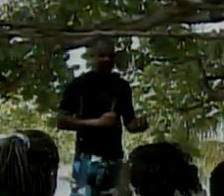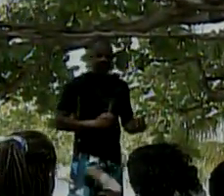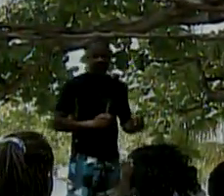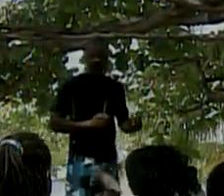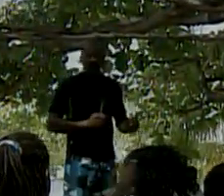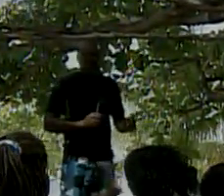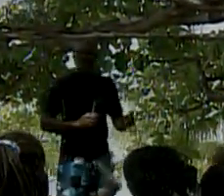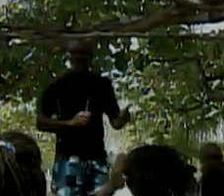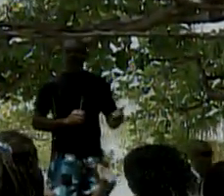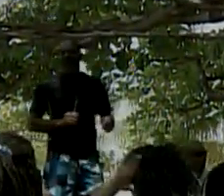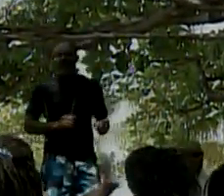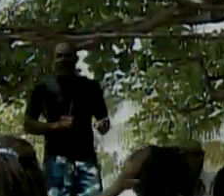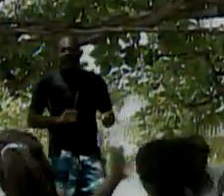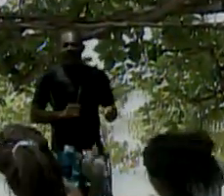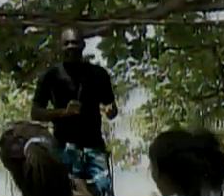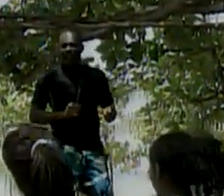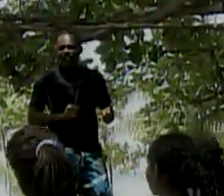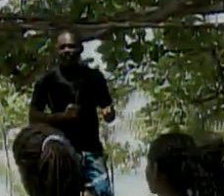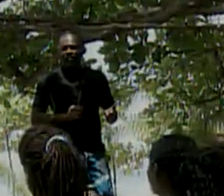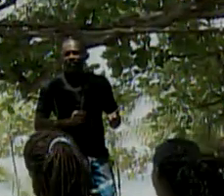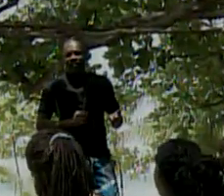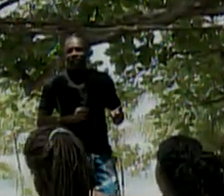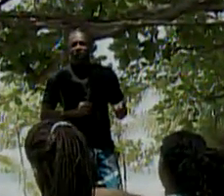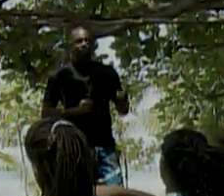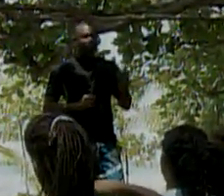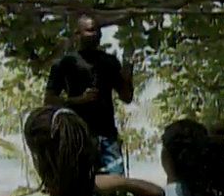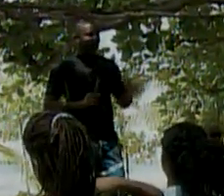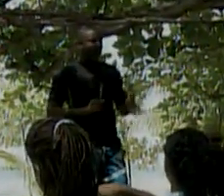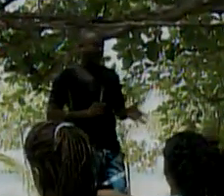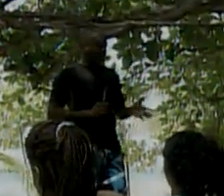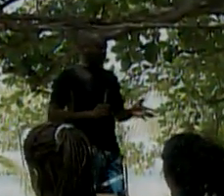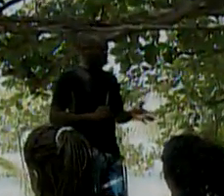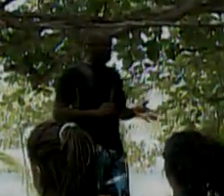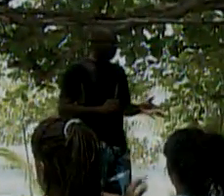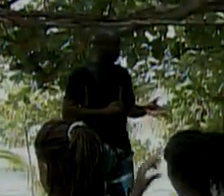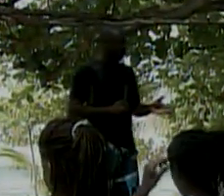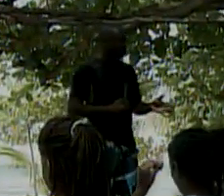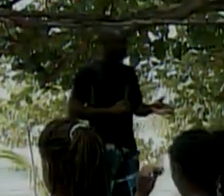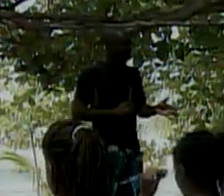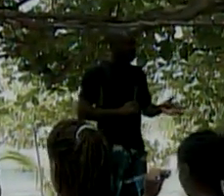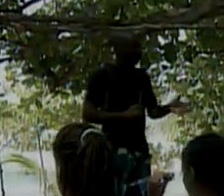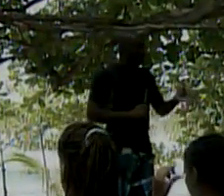at me. The ocean is what? Your biggest resource.